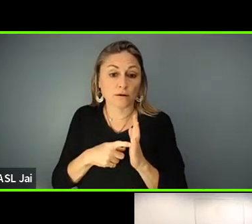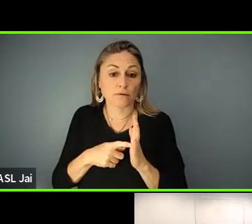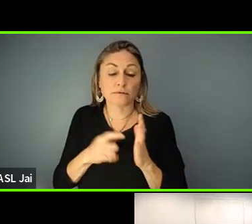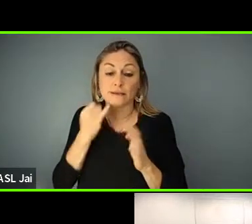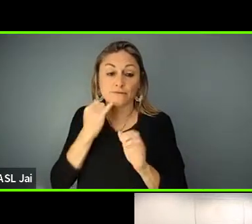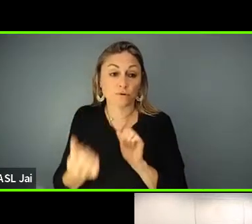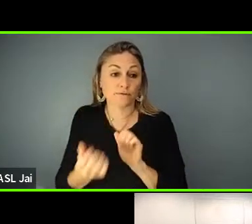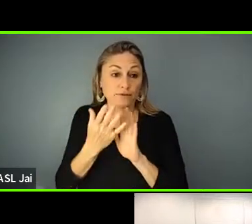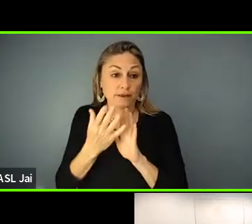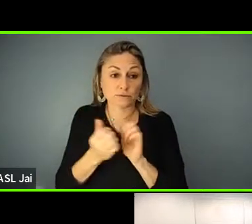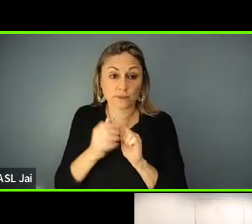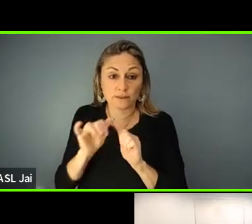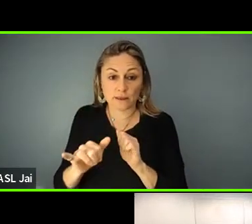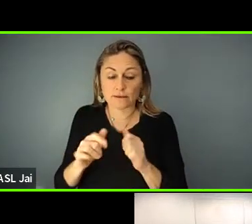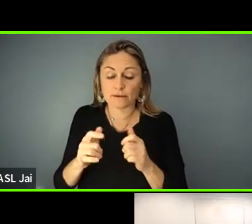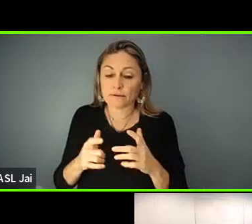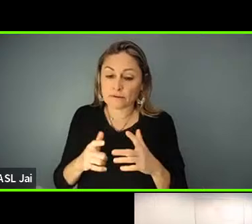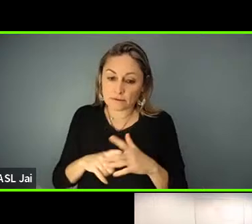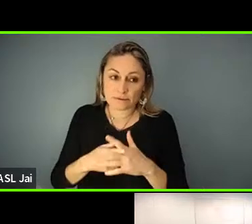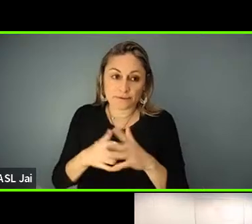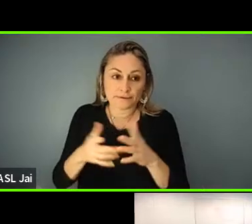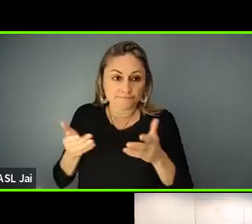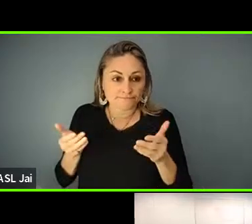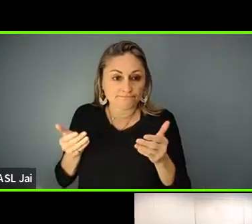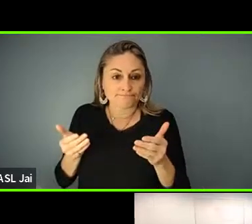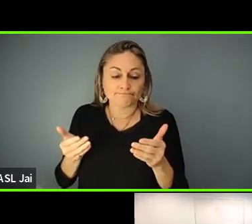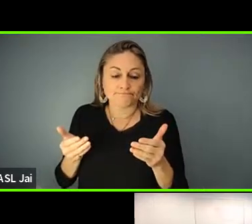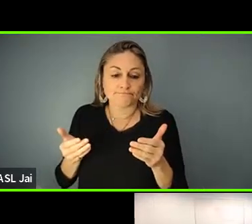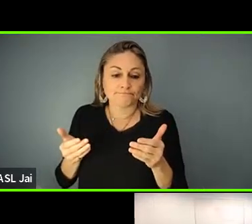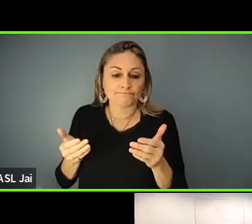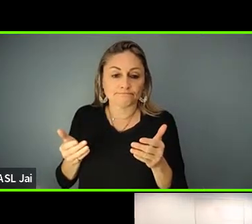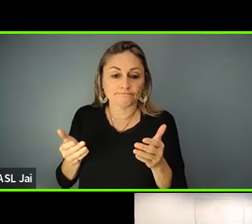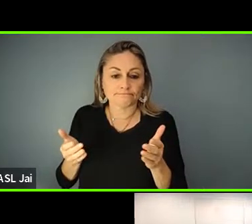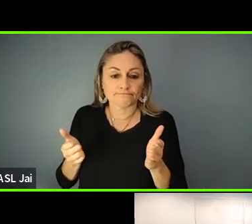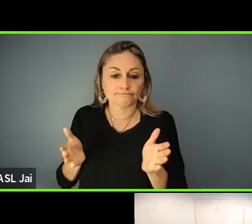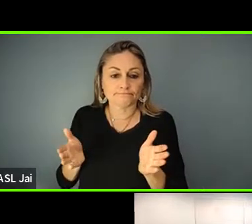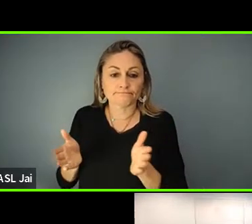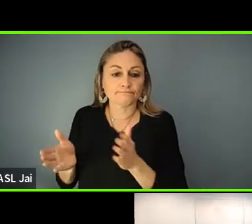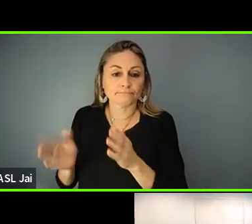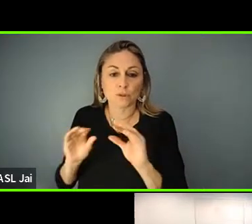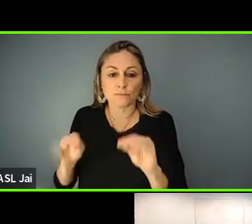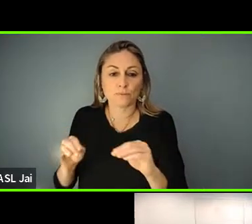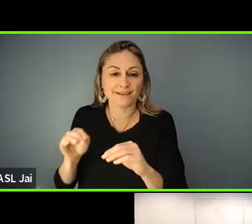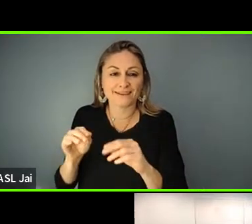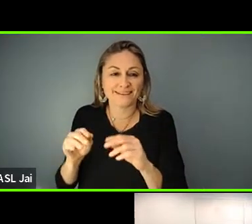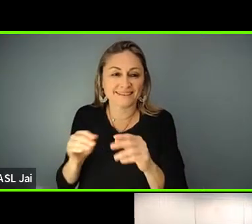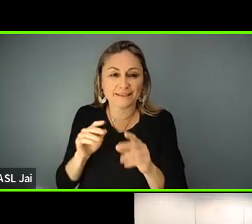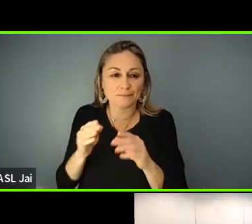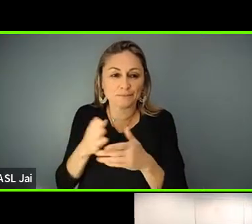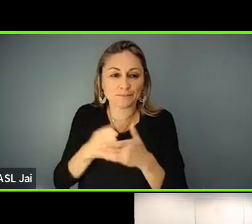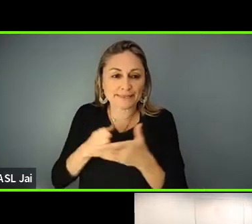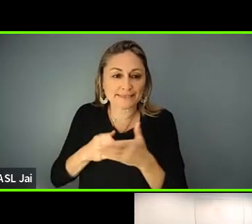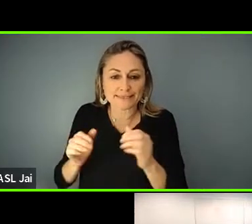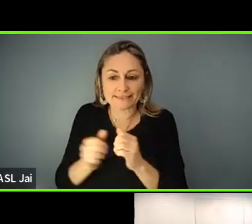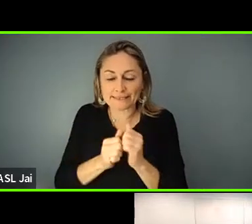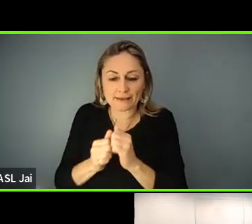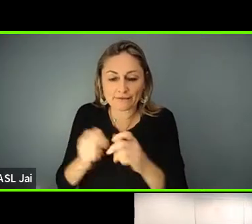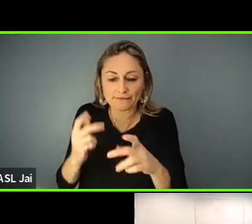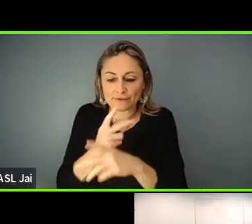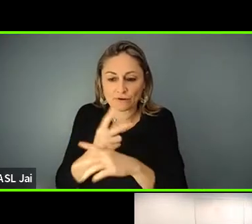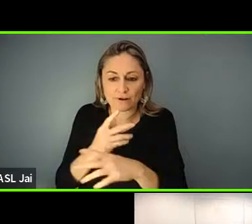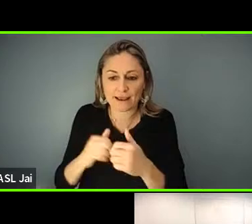start pushing into an area of putting the pieces together to figure out how it is that we move